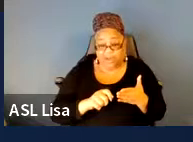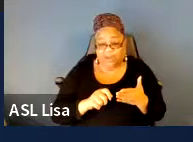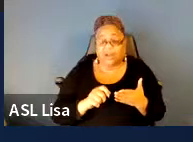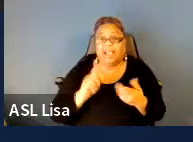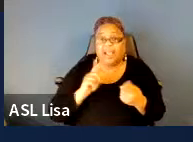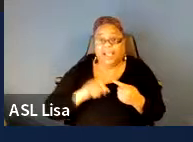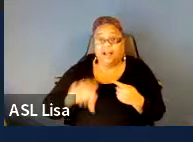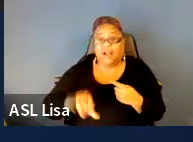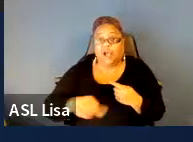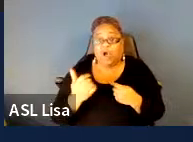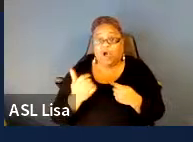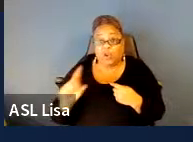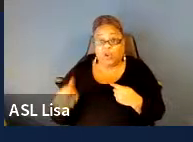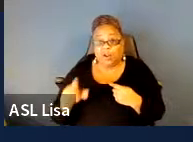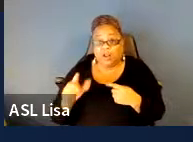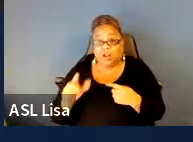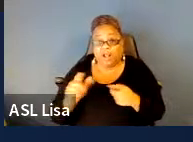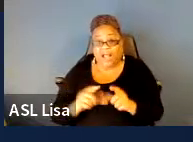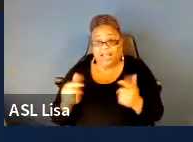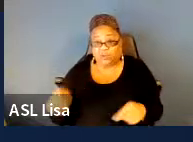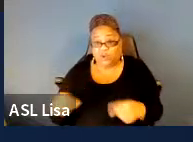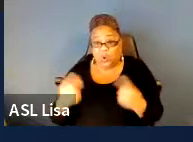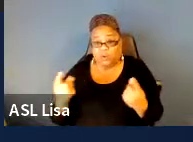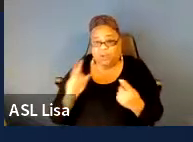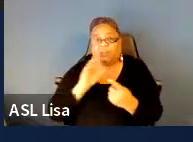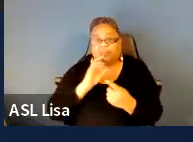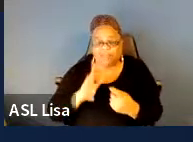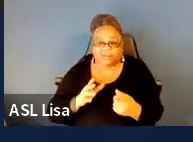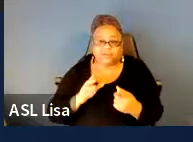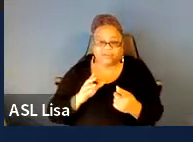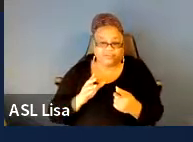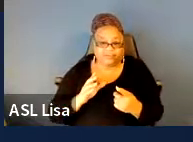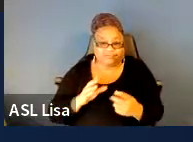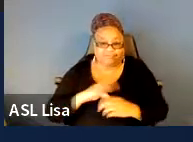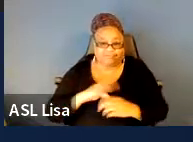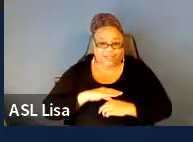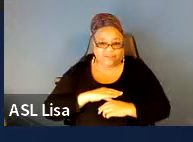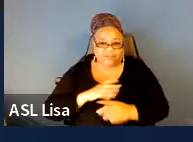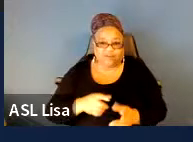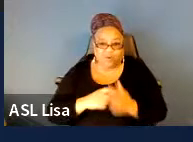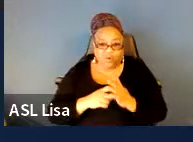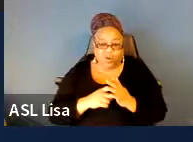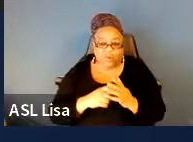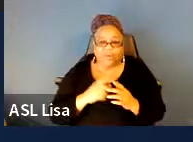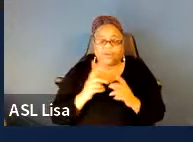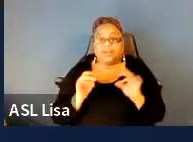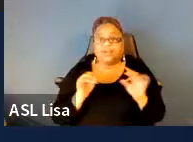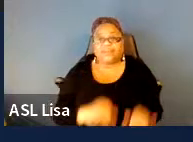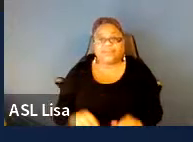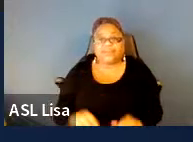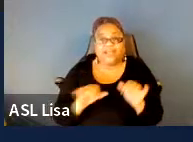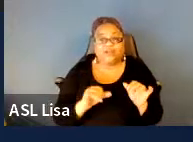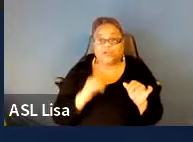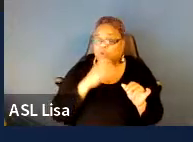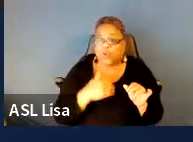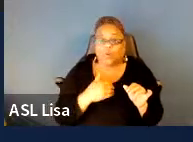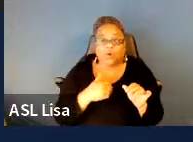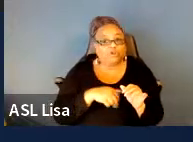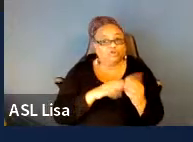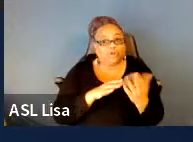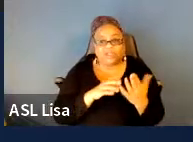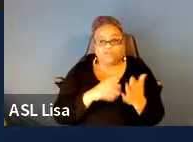these requirements. So obviously this is with the understanding that the standards do not have or do not